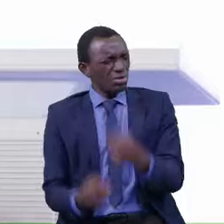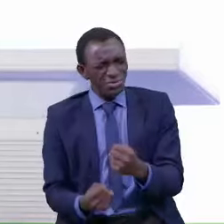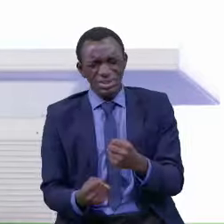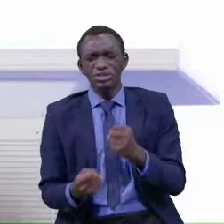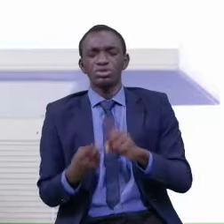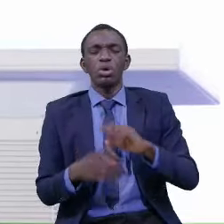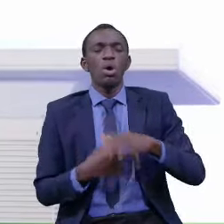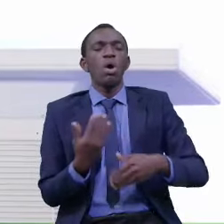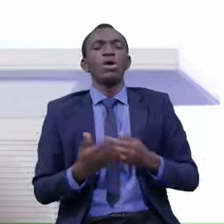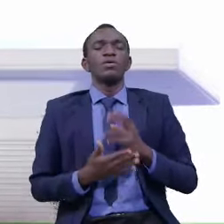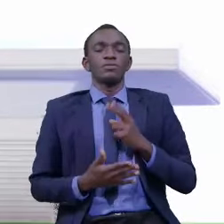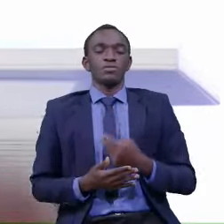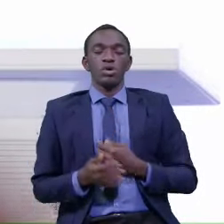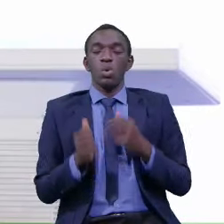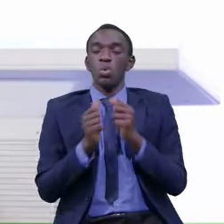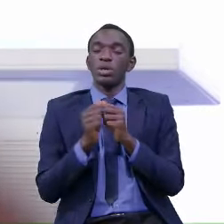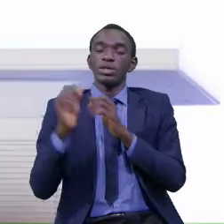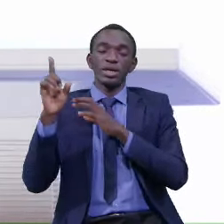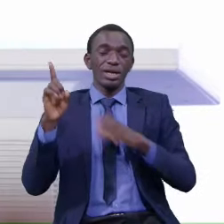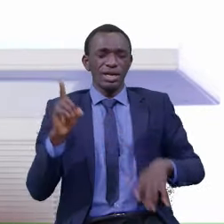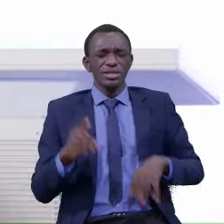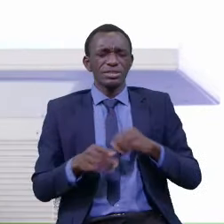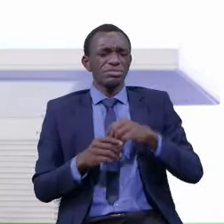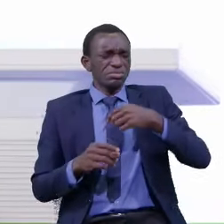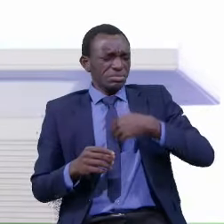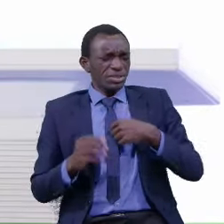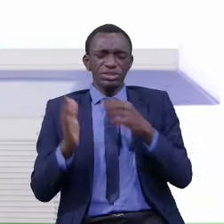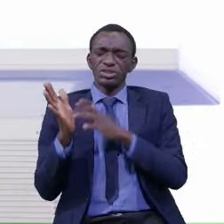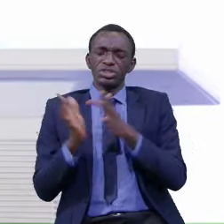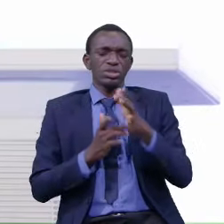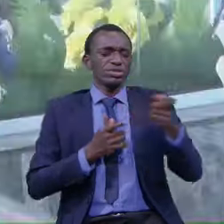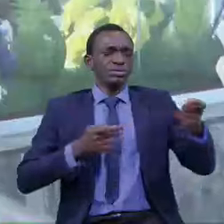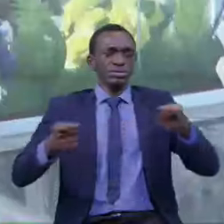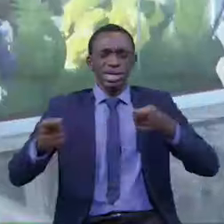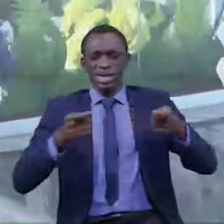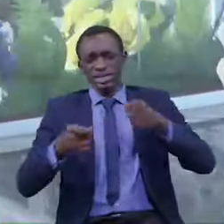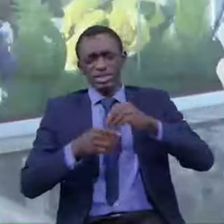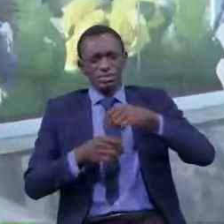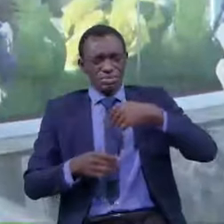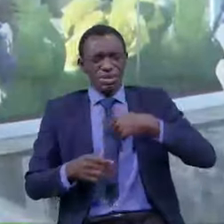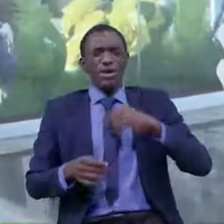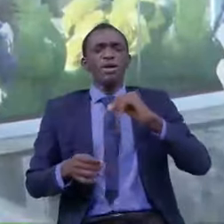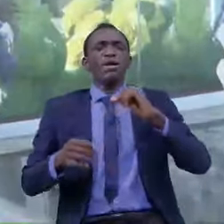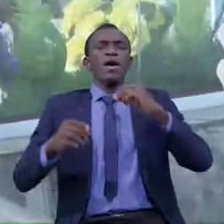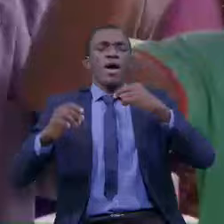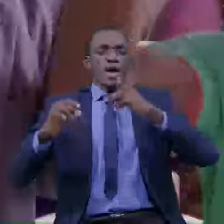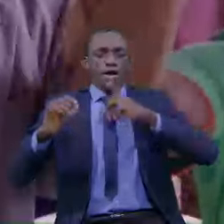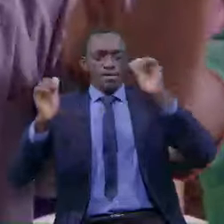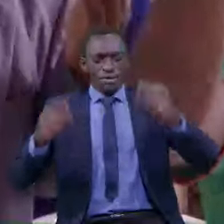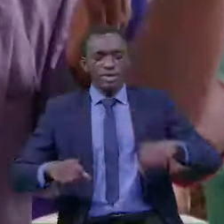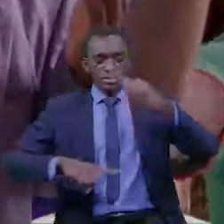With Christ reigning in me, I can. Say, I